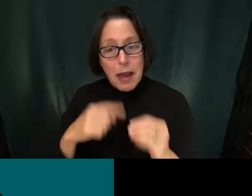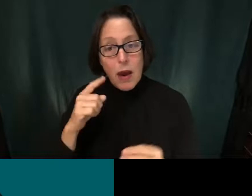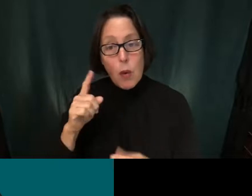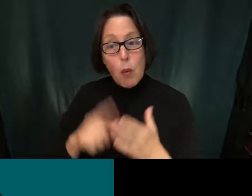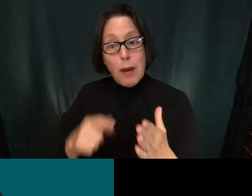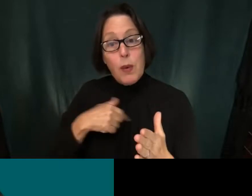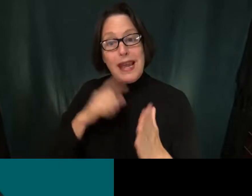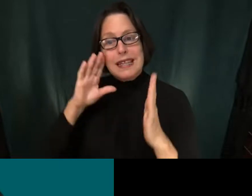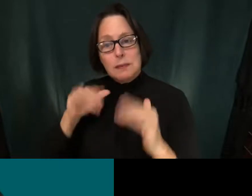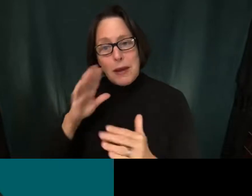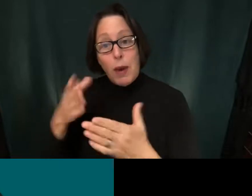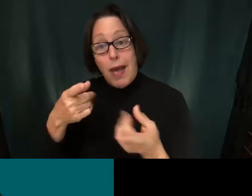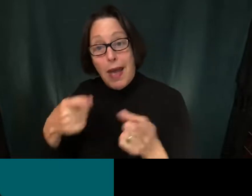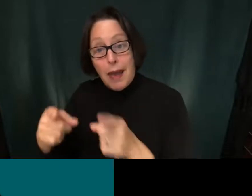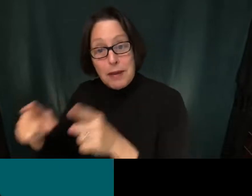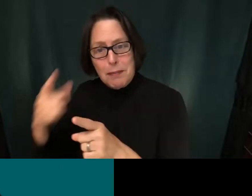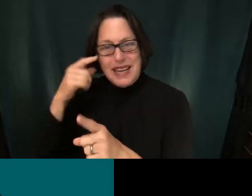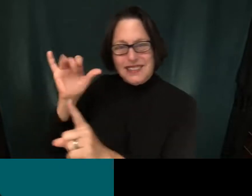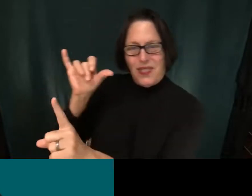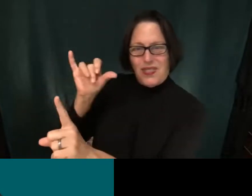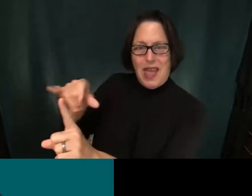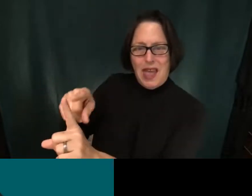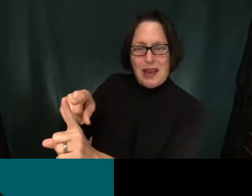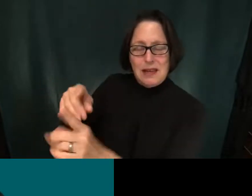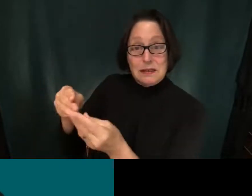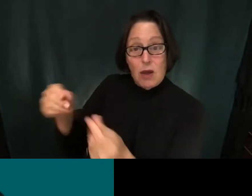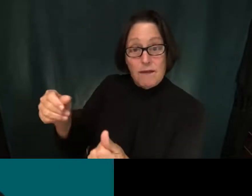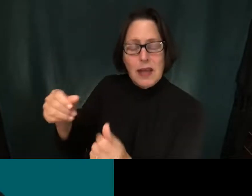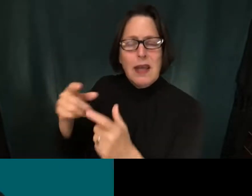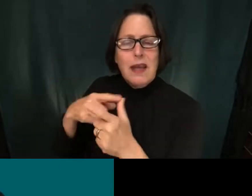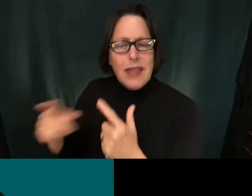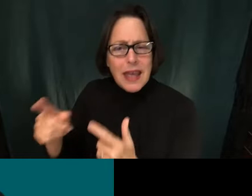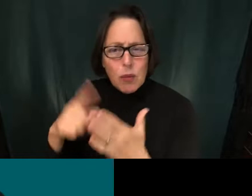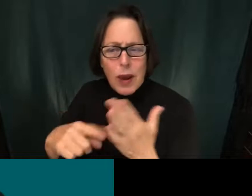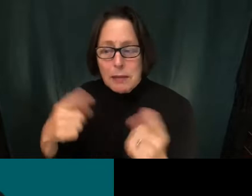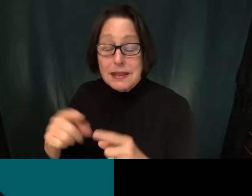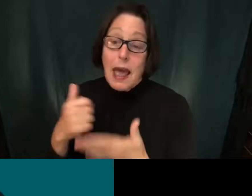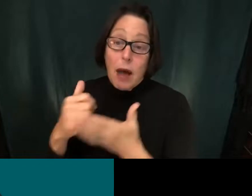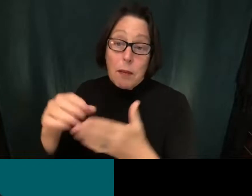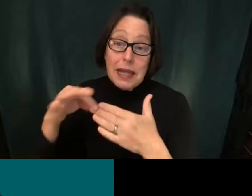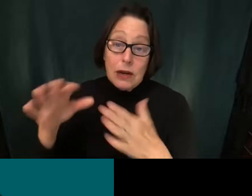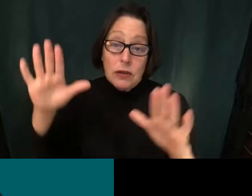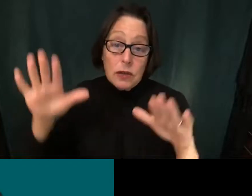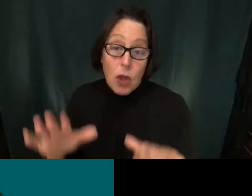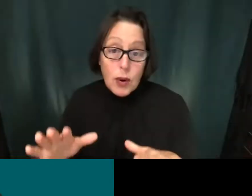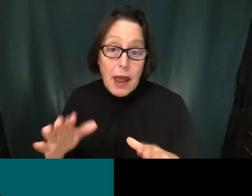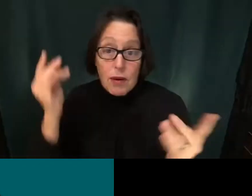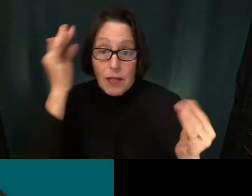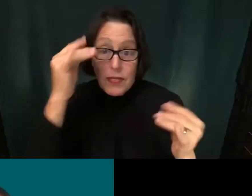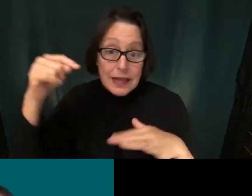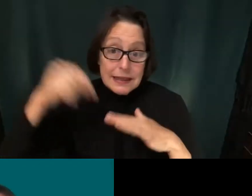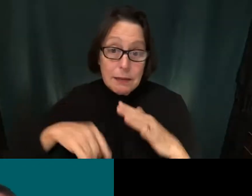of this? What is going to be improved? It can help them slow down and think a little bit more deeply as well. All